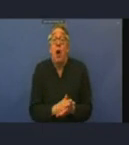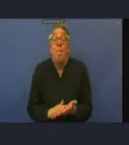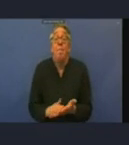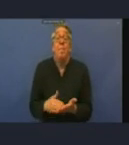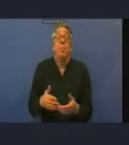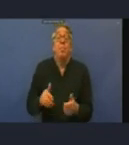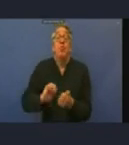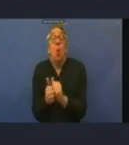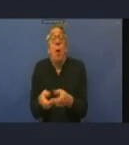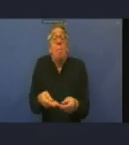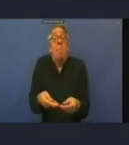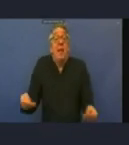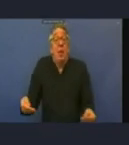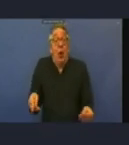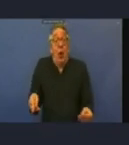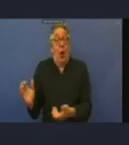involved.